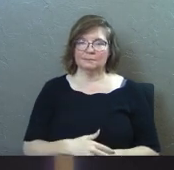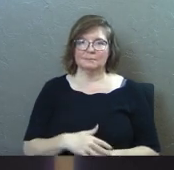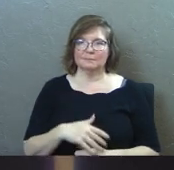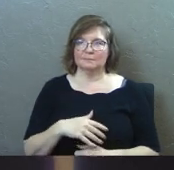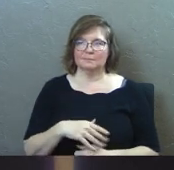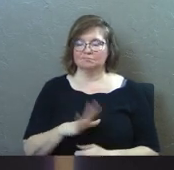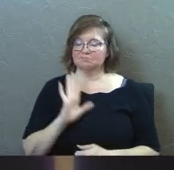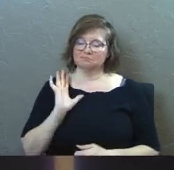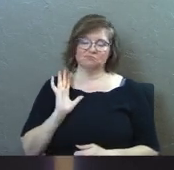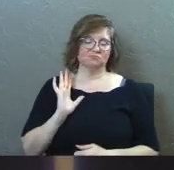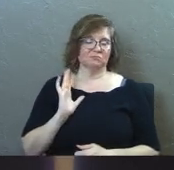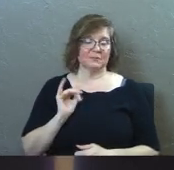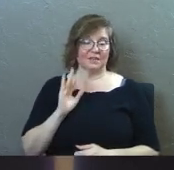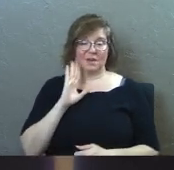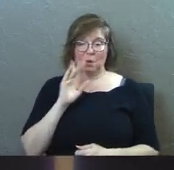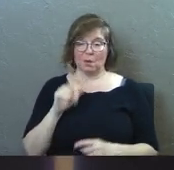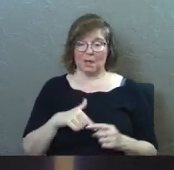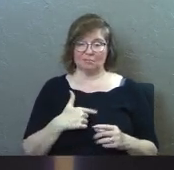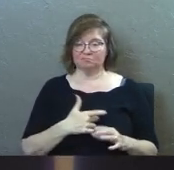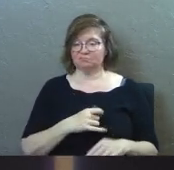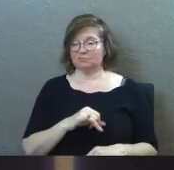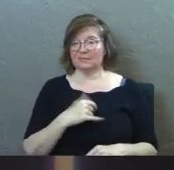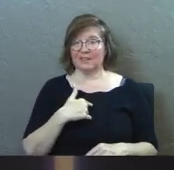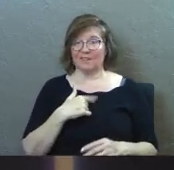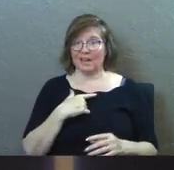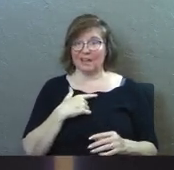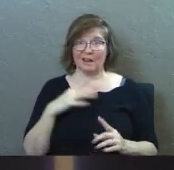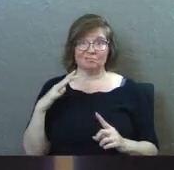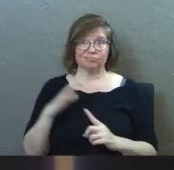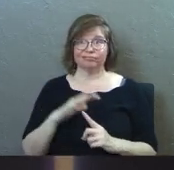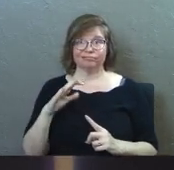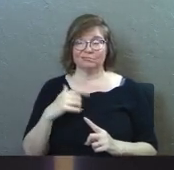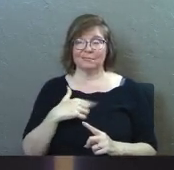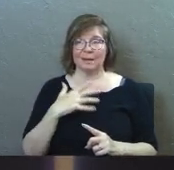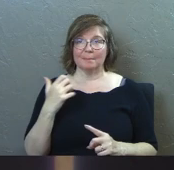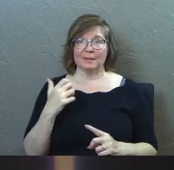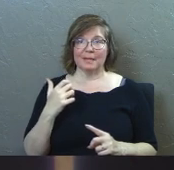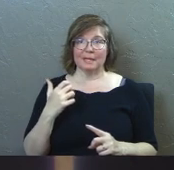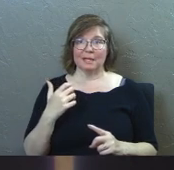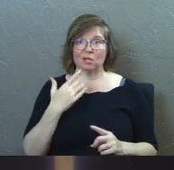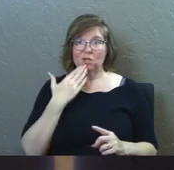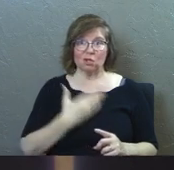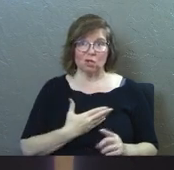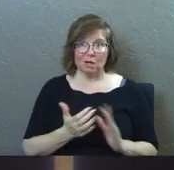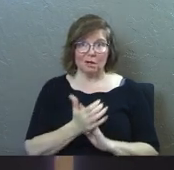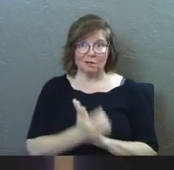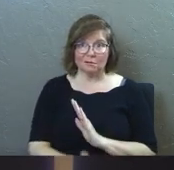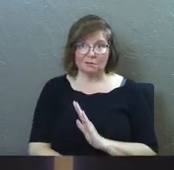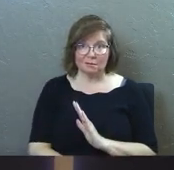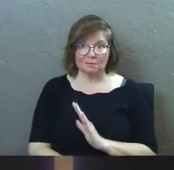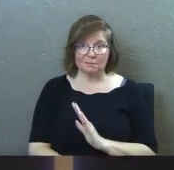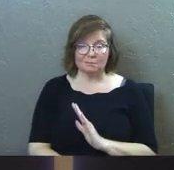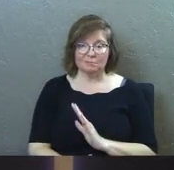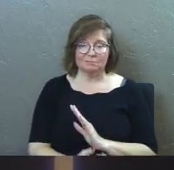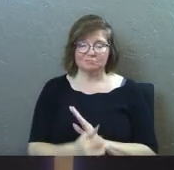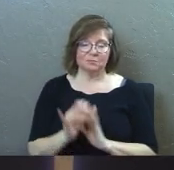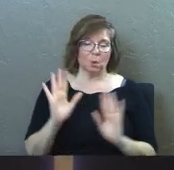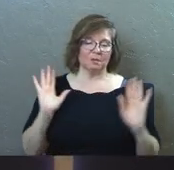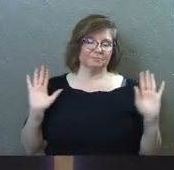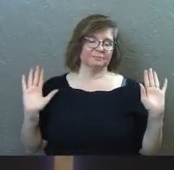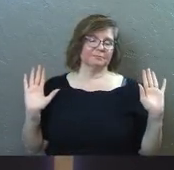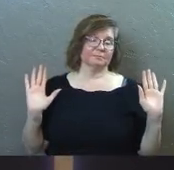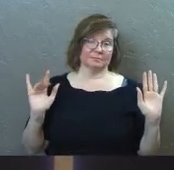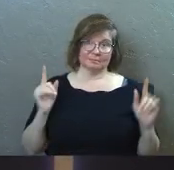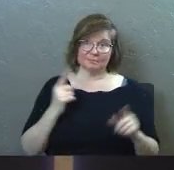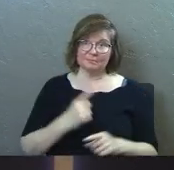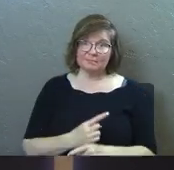I don't enter into a conversation that I can't excel at and be presentable at. So I just hang back,